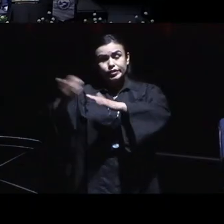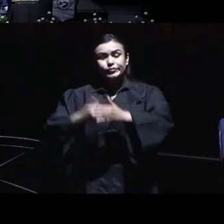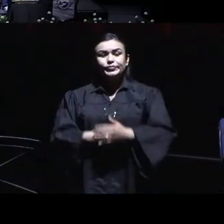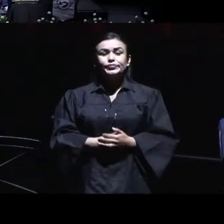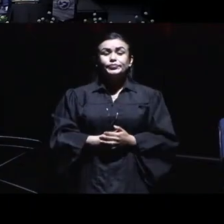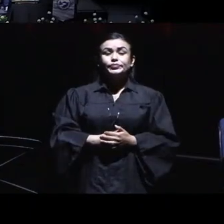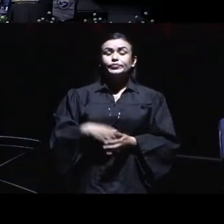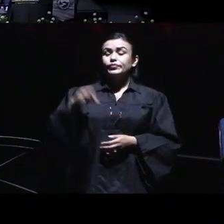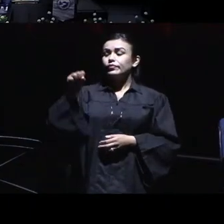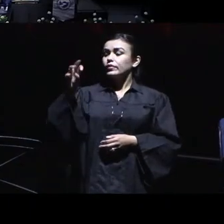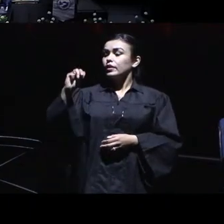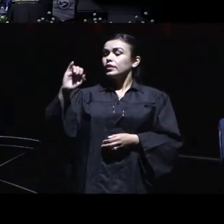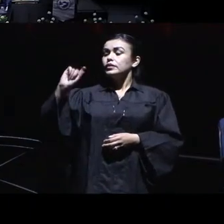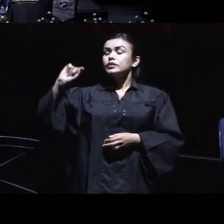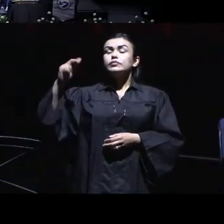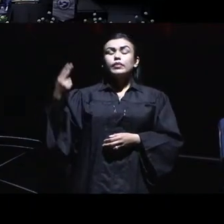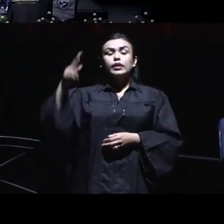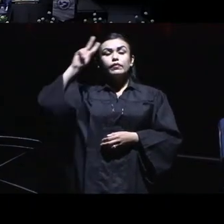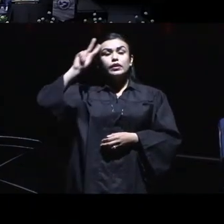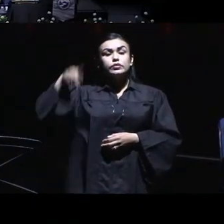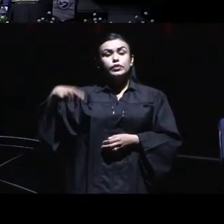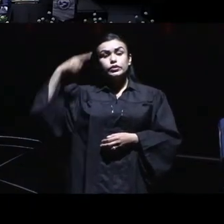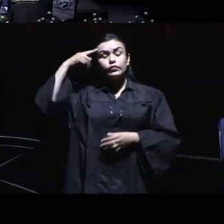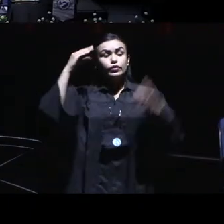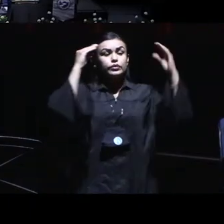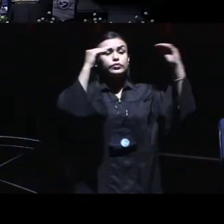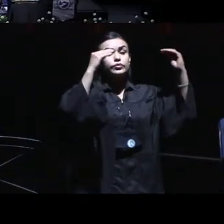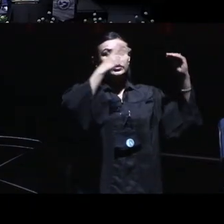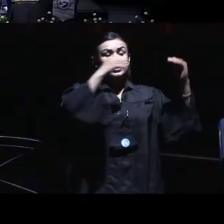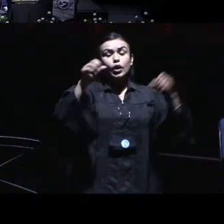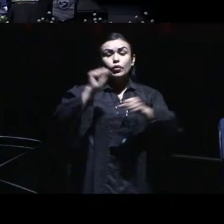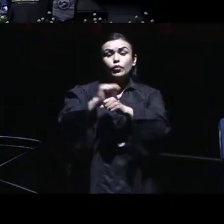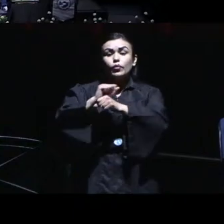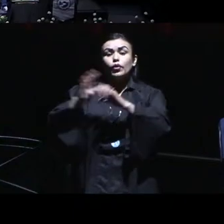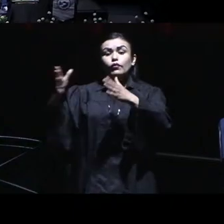Dr. Steve Smith, Vice President of Instruction and Workforce Education.